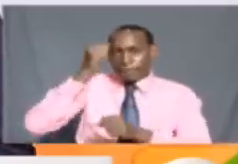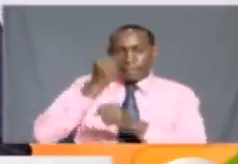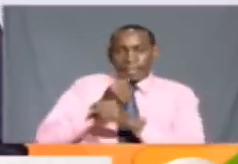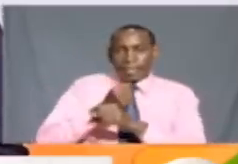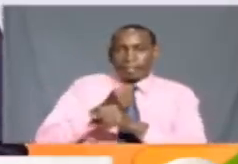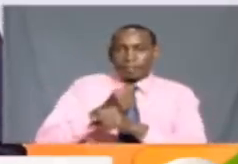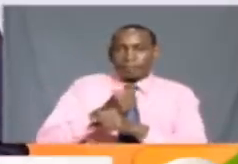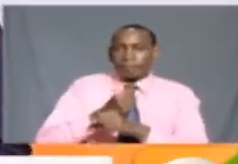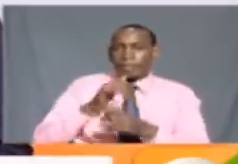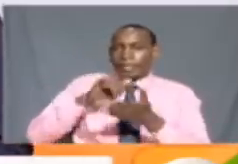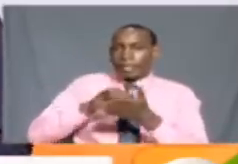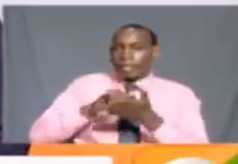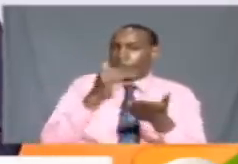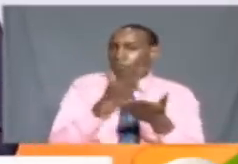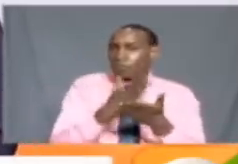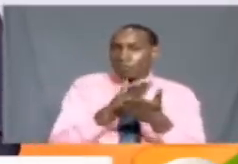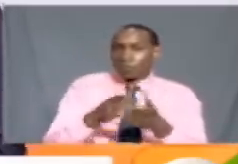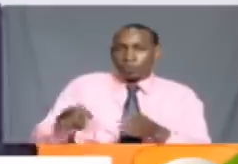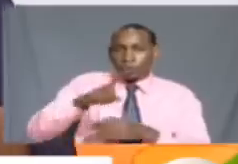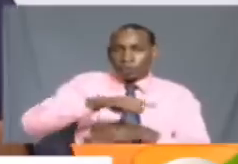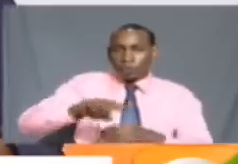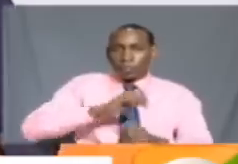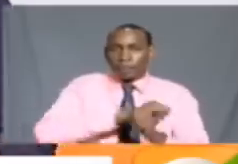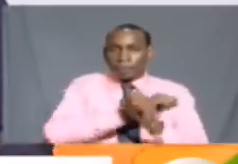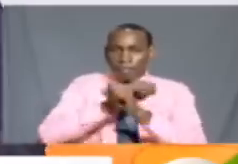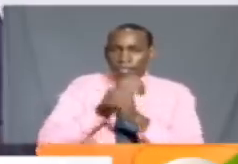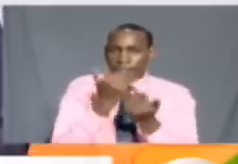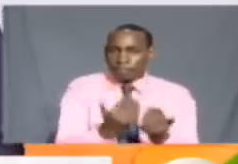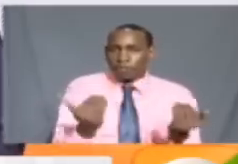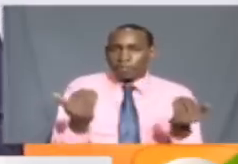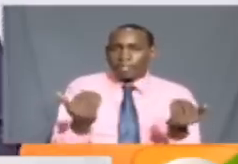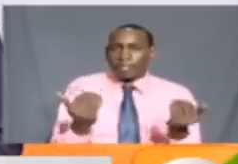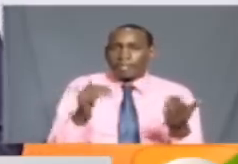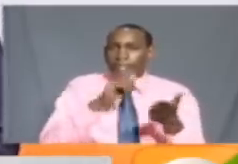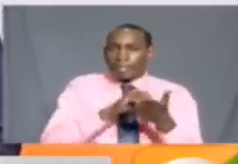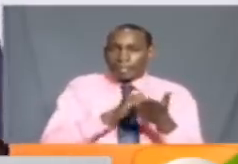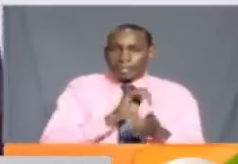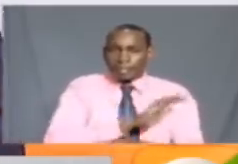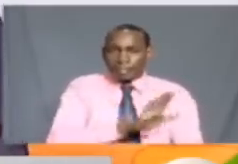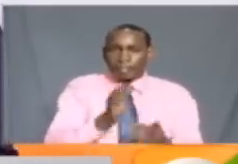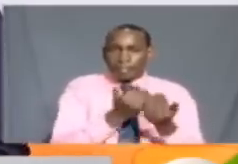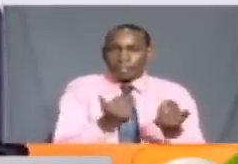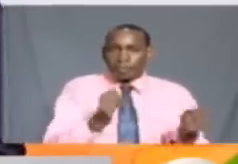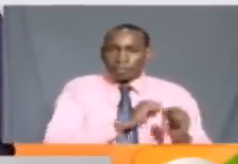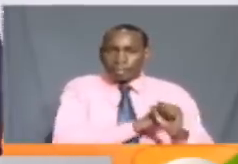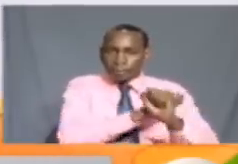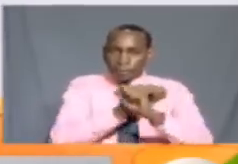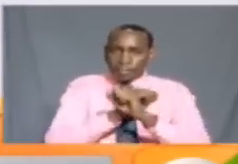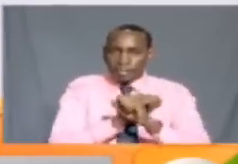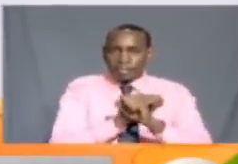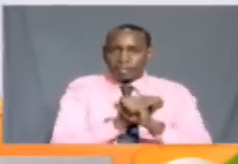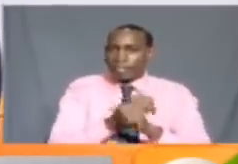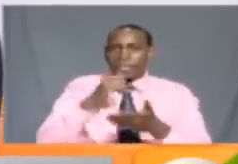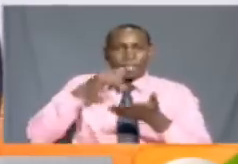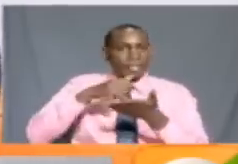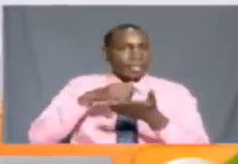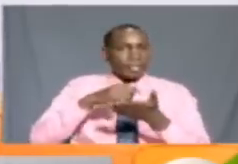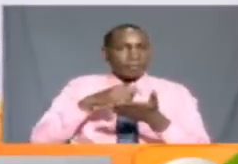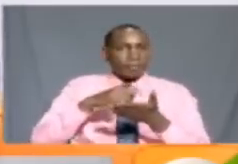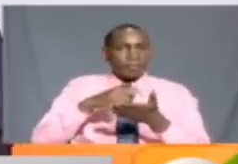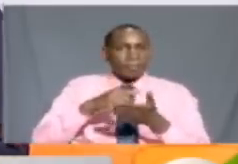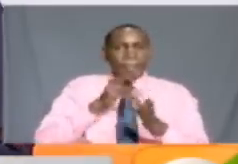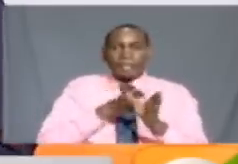instance, to make sure that we protect for the children, we make sure that they are somewhere protected and they're not engaging in